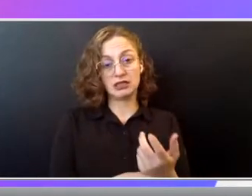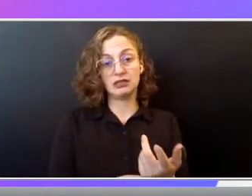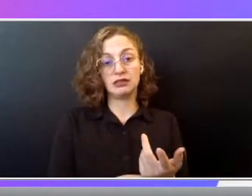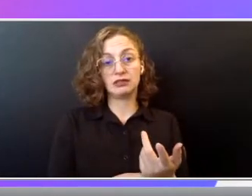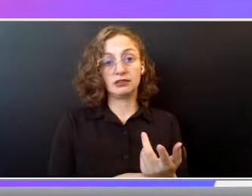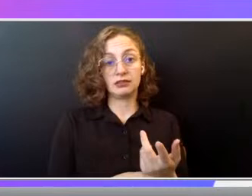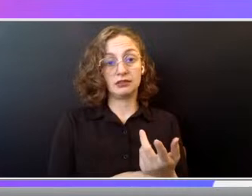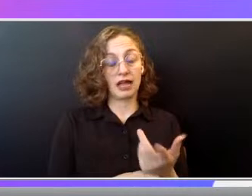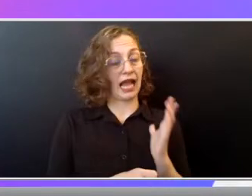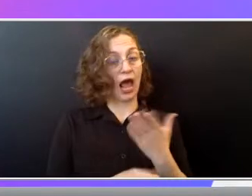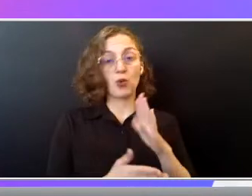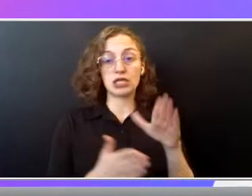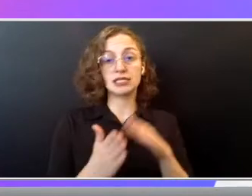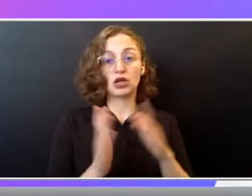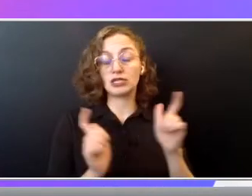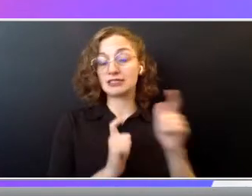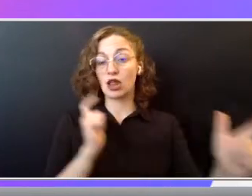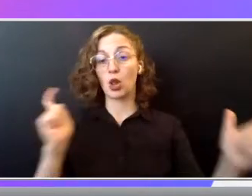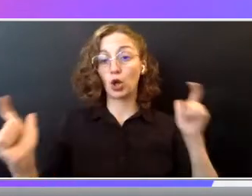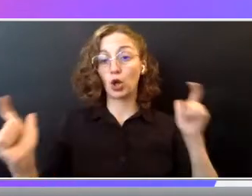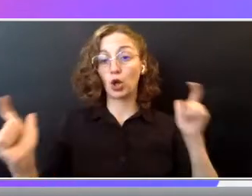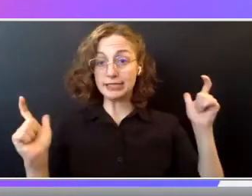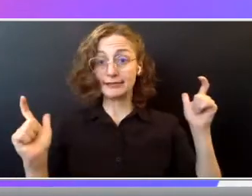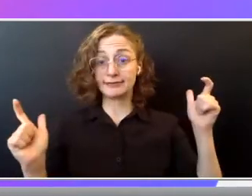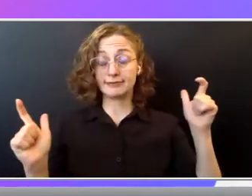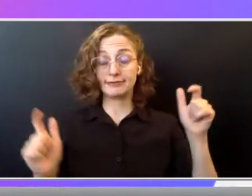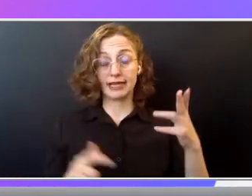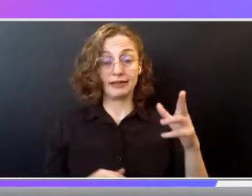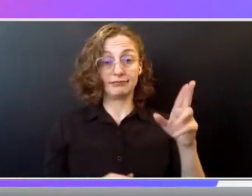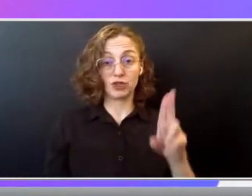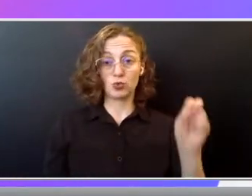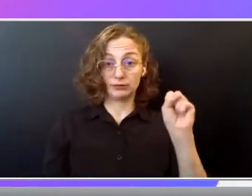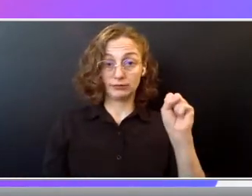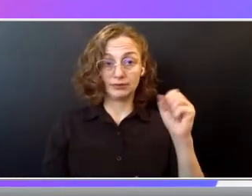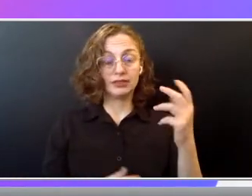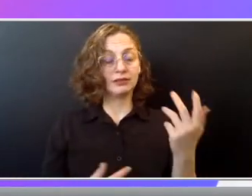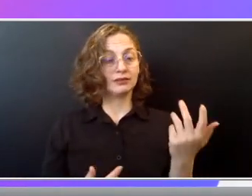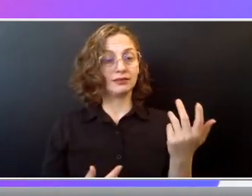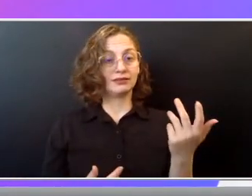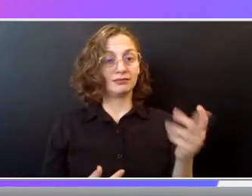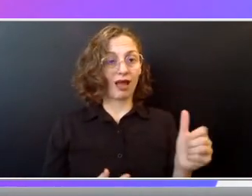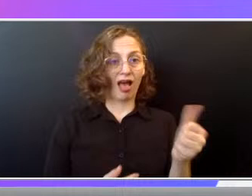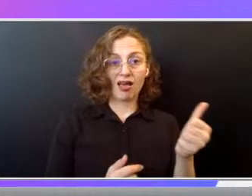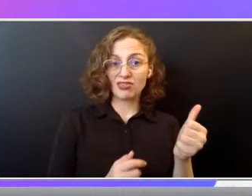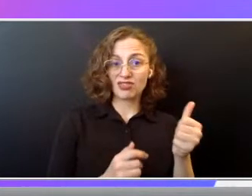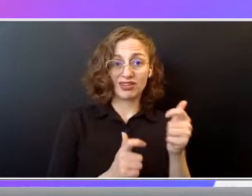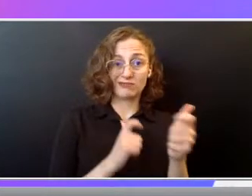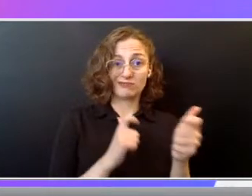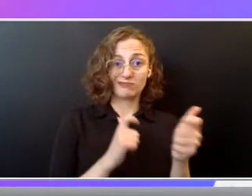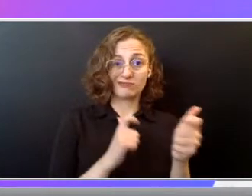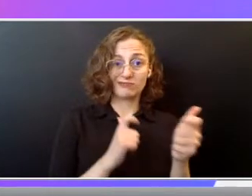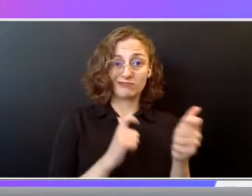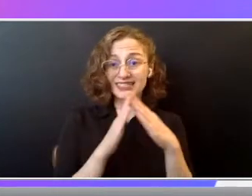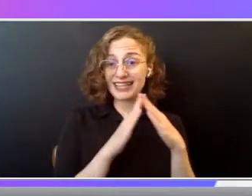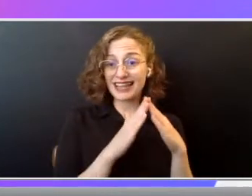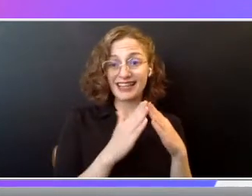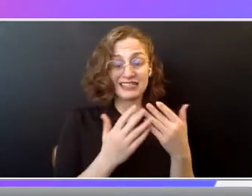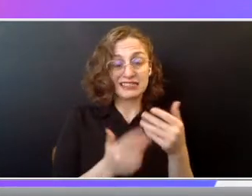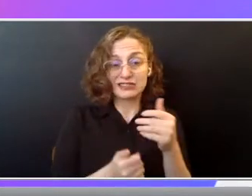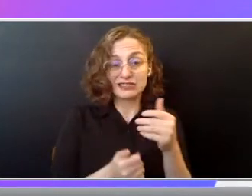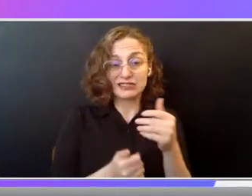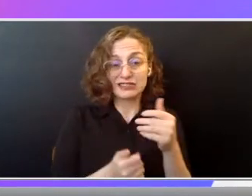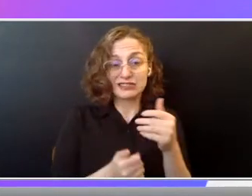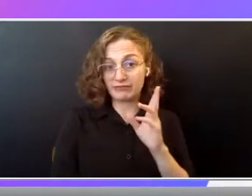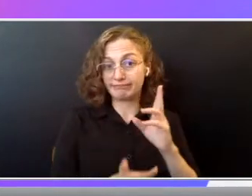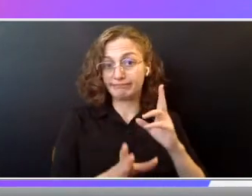North America. It just hasn't caught on in other major cities as much as you think it should. In